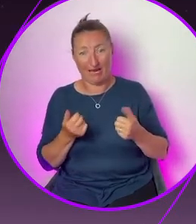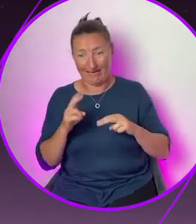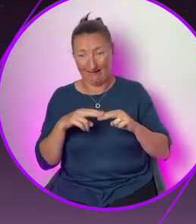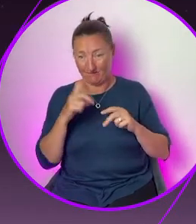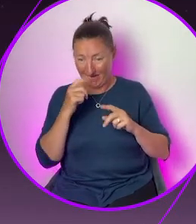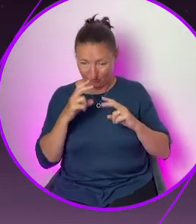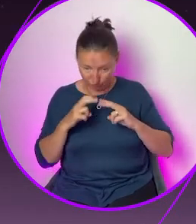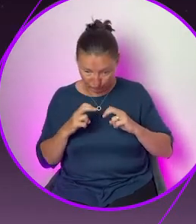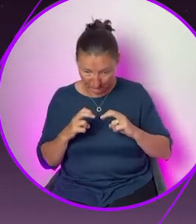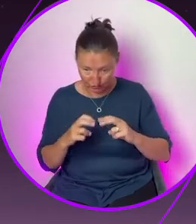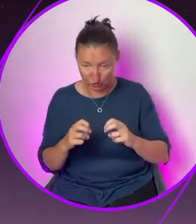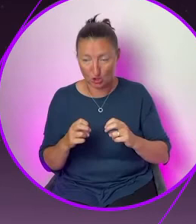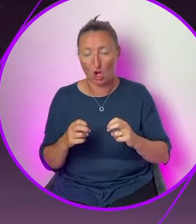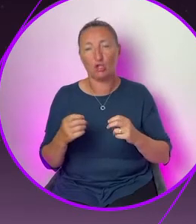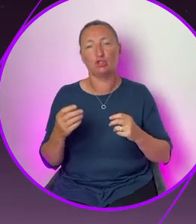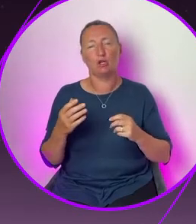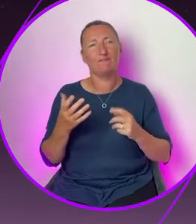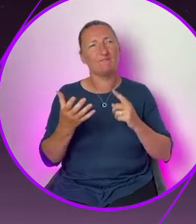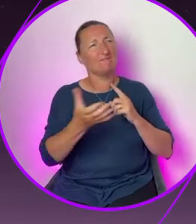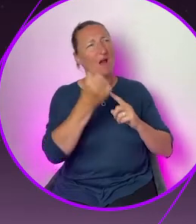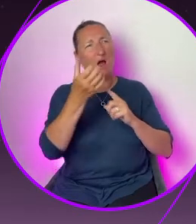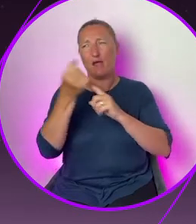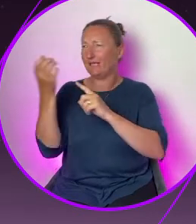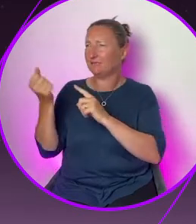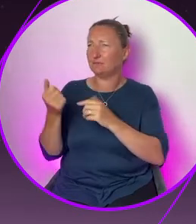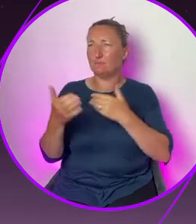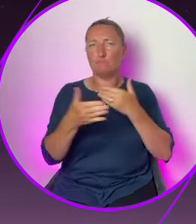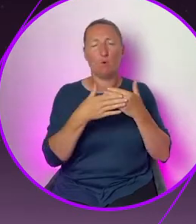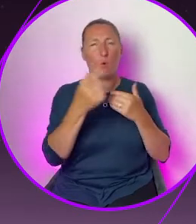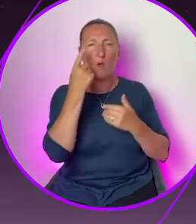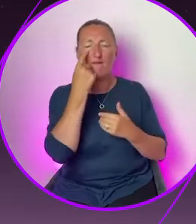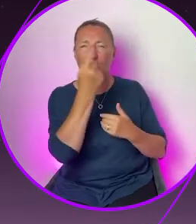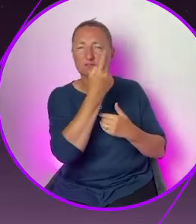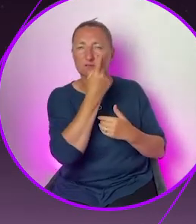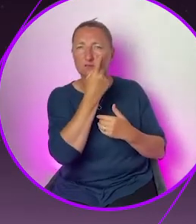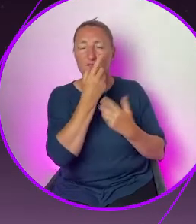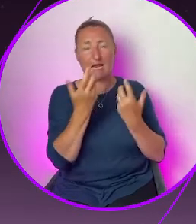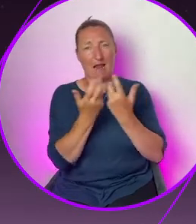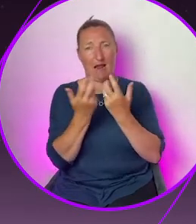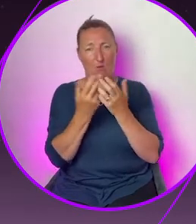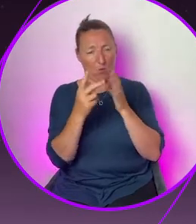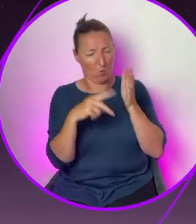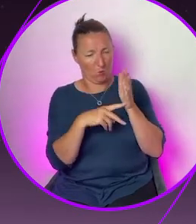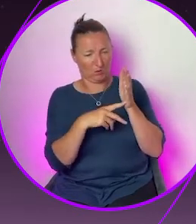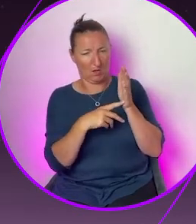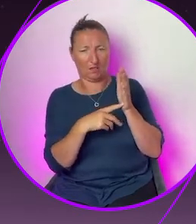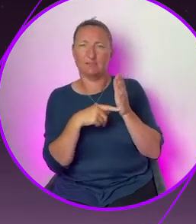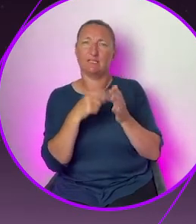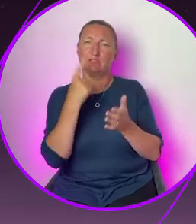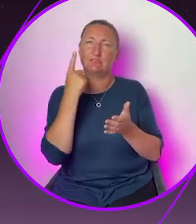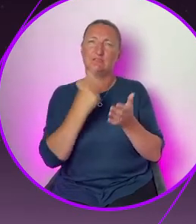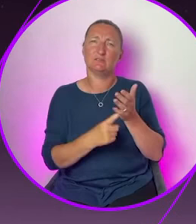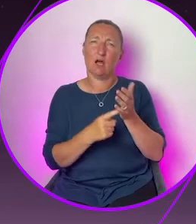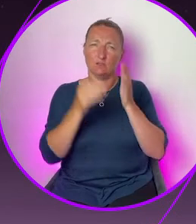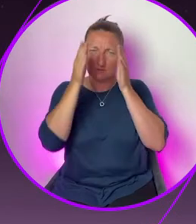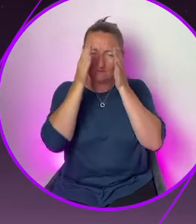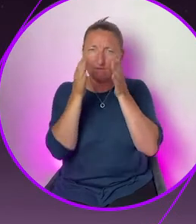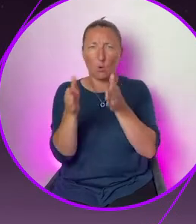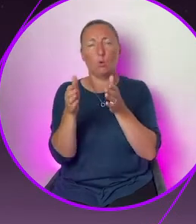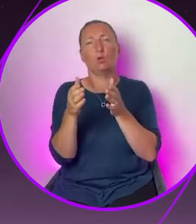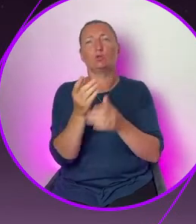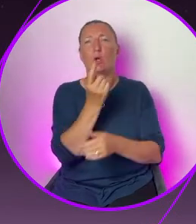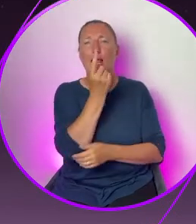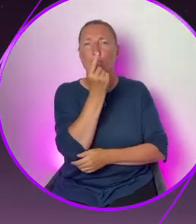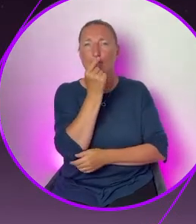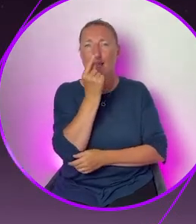more evidence-based, let's say, survey on how organizations decide to focus on specific capabilities and